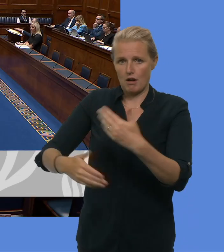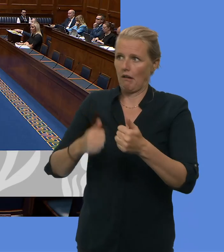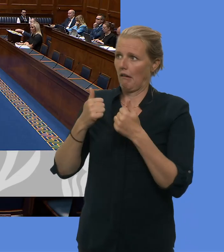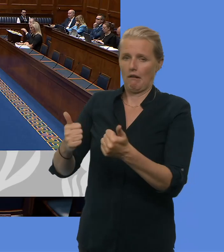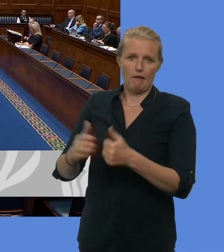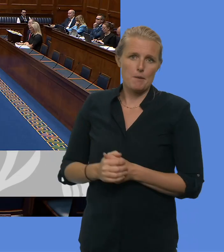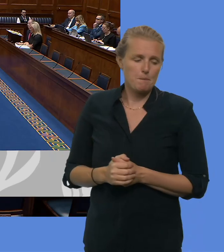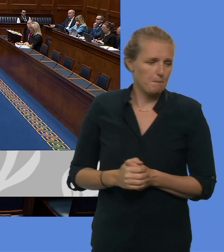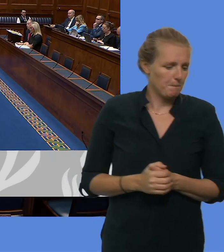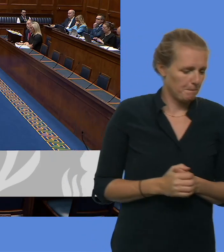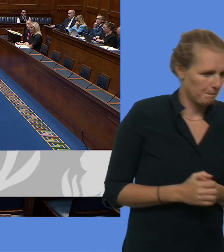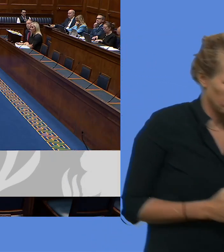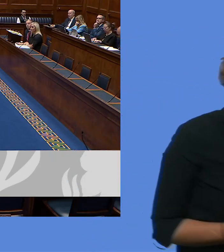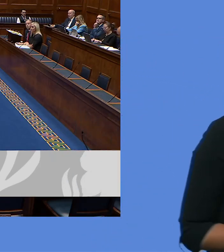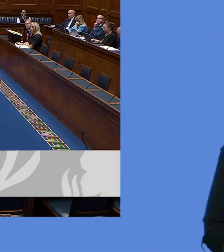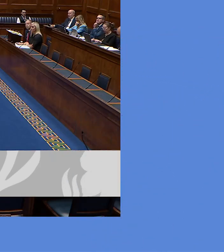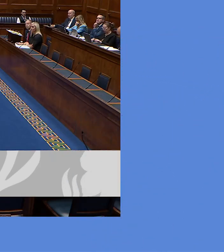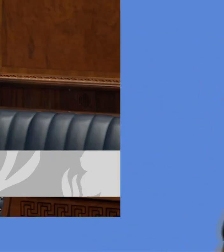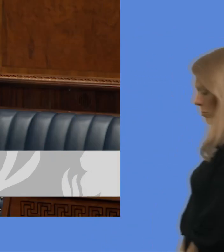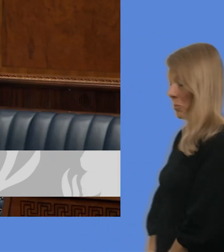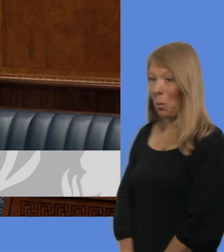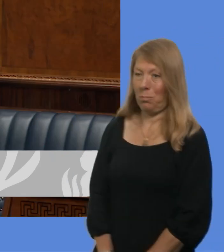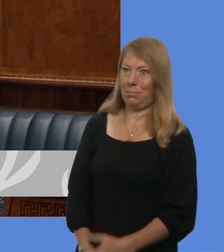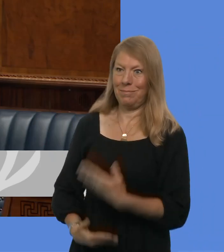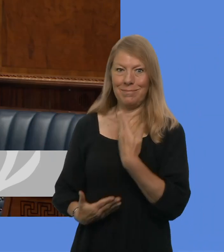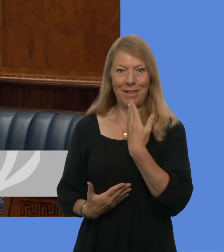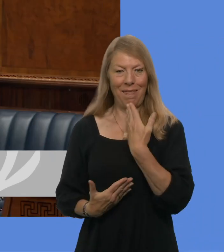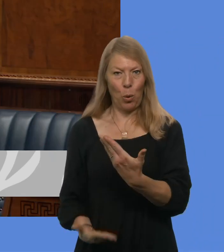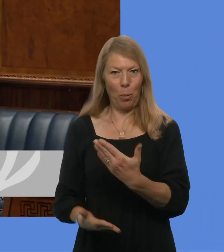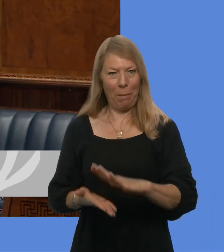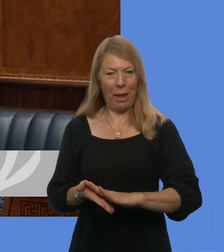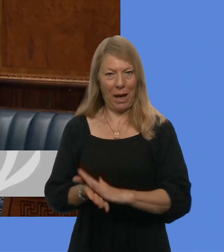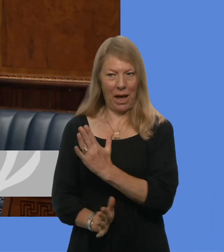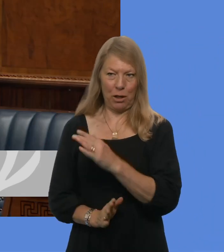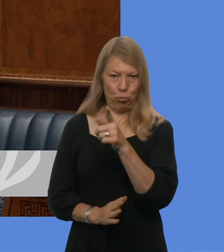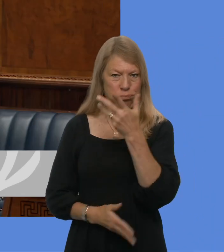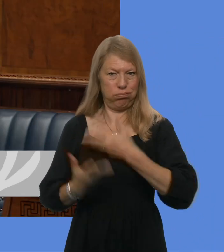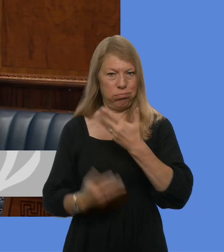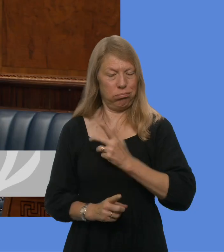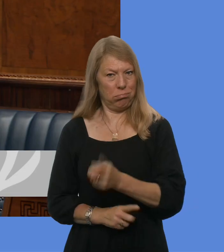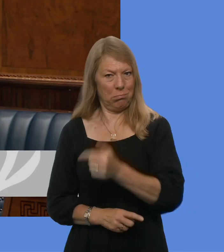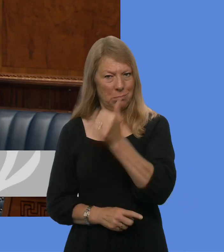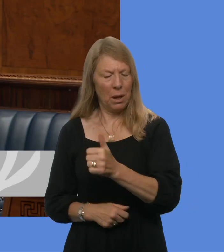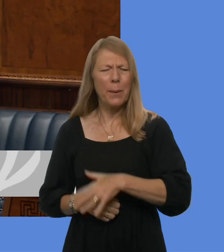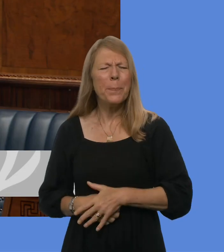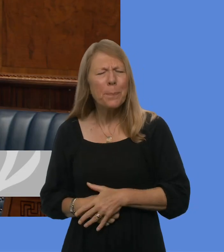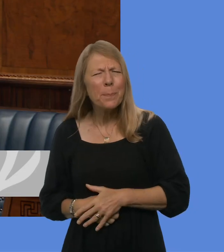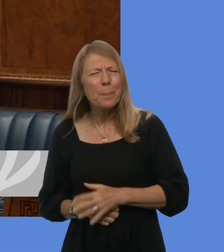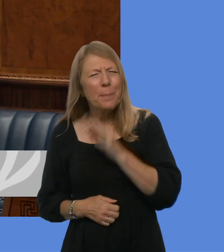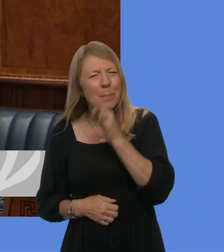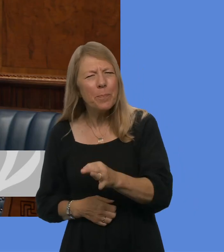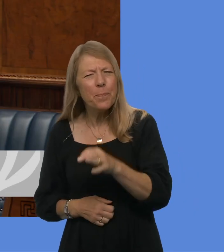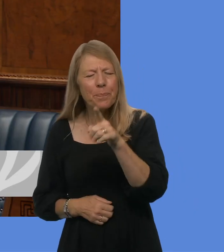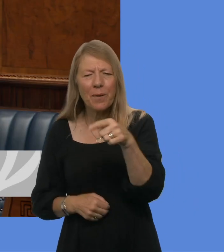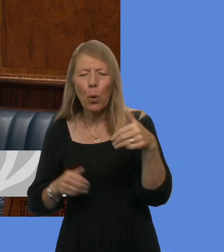Yep. Thanks very much. That's welcome news, Minister. Would you have any idea yet just as to what the waiting lists are and when these